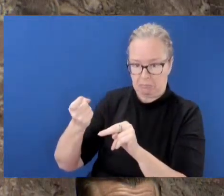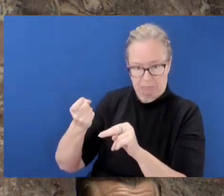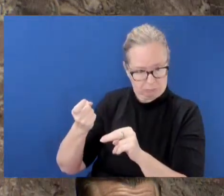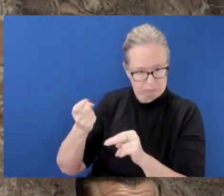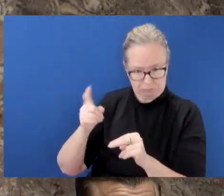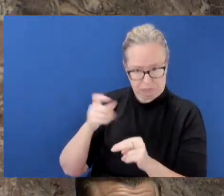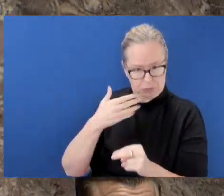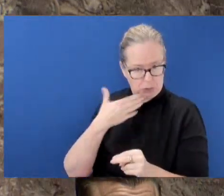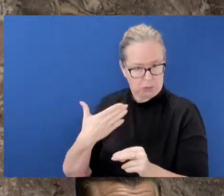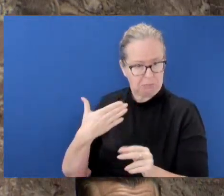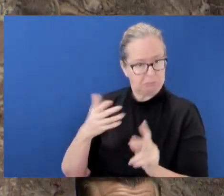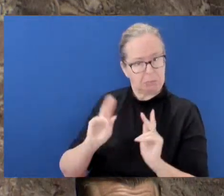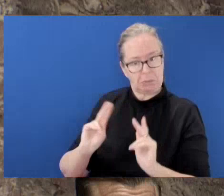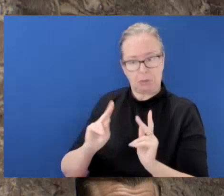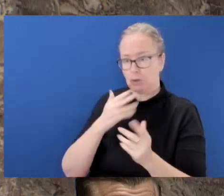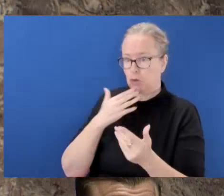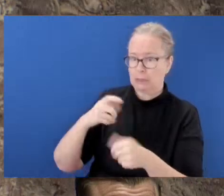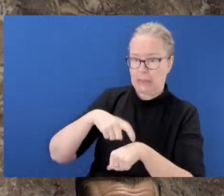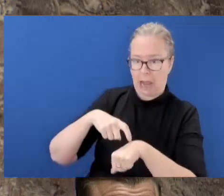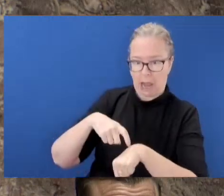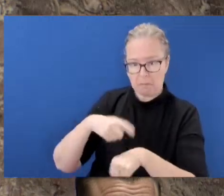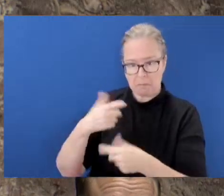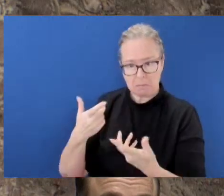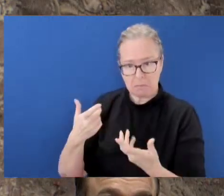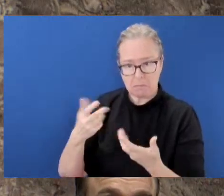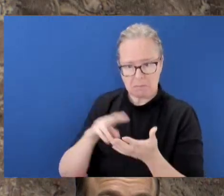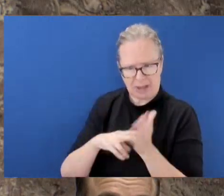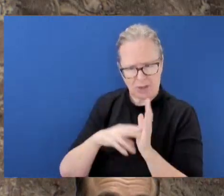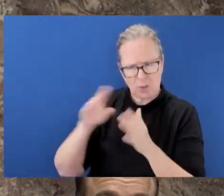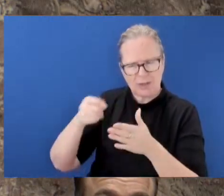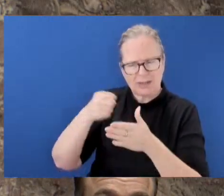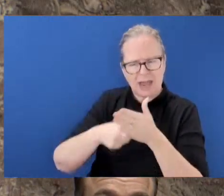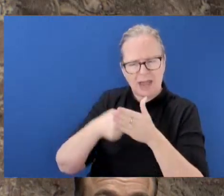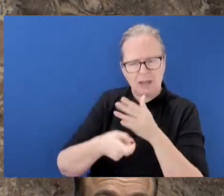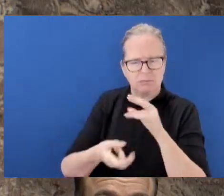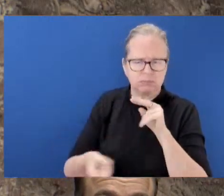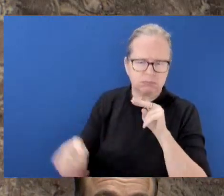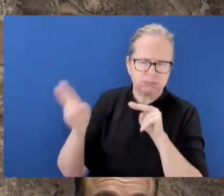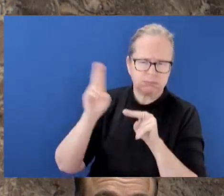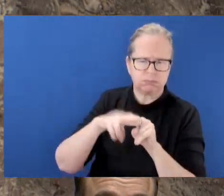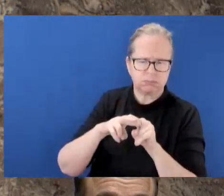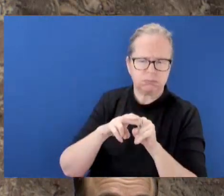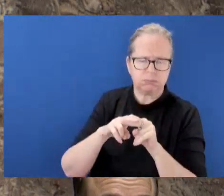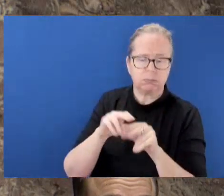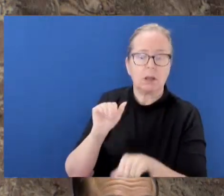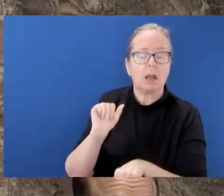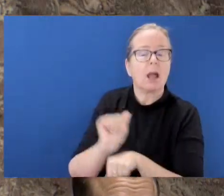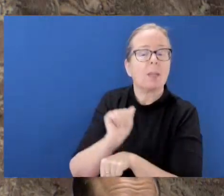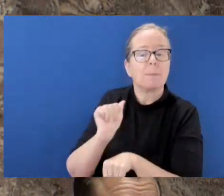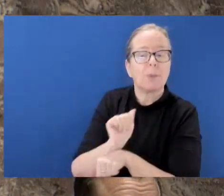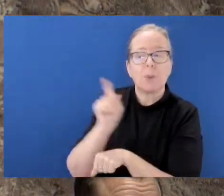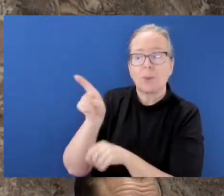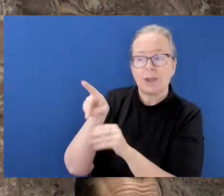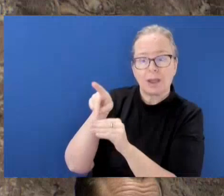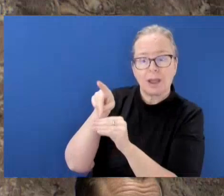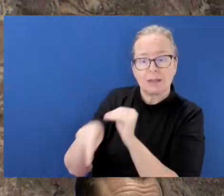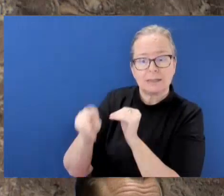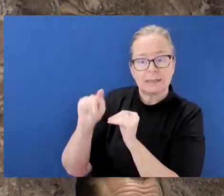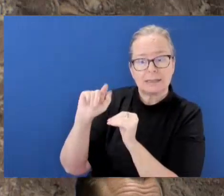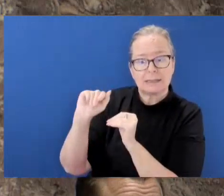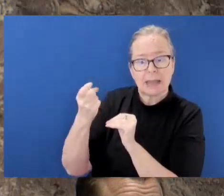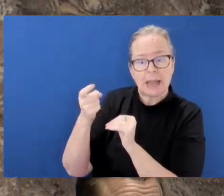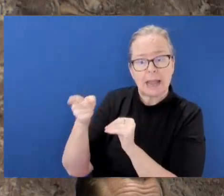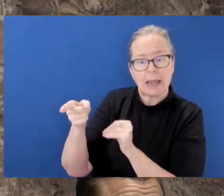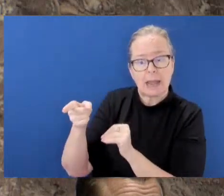us. When Alberta cut taxes, it decreased inflation in their province. And the Canadian Taxpayers Federation